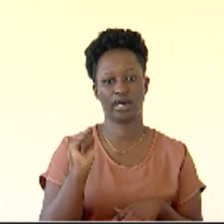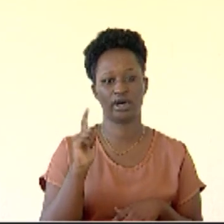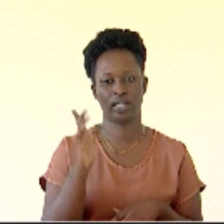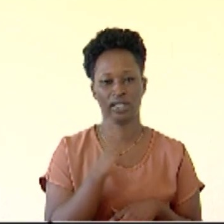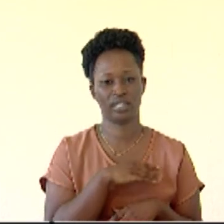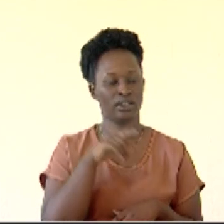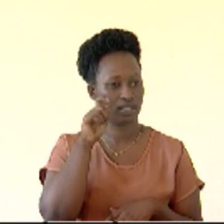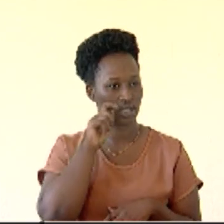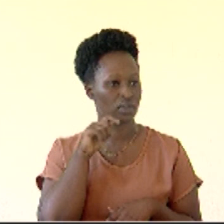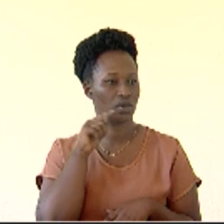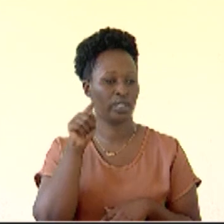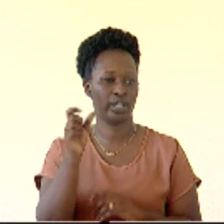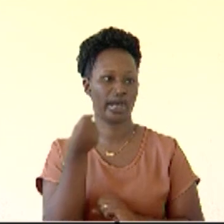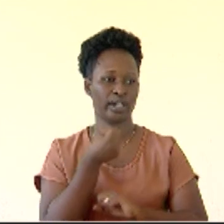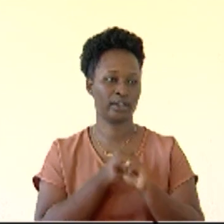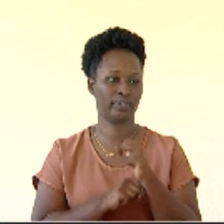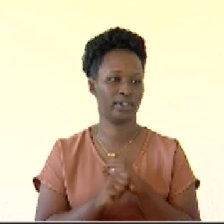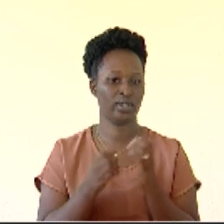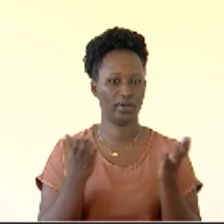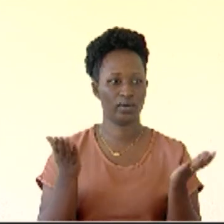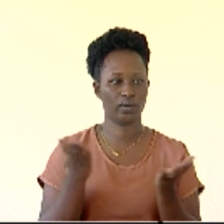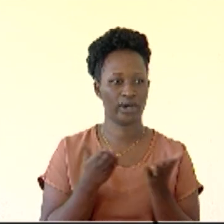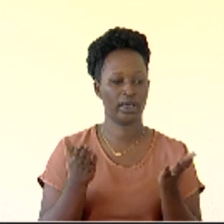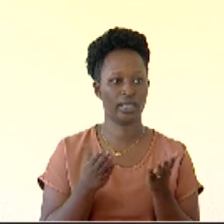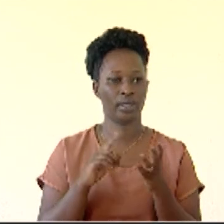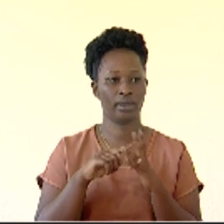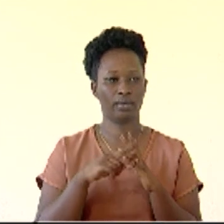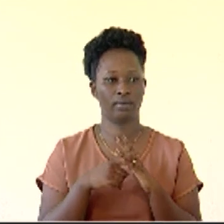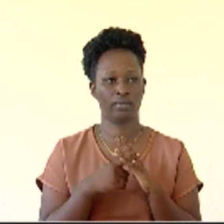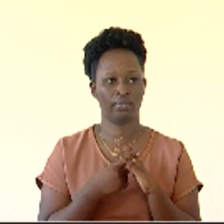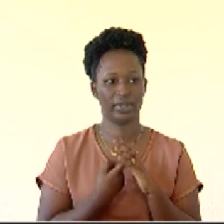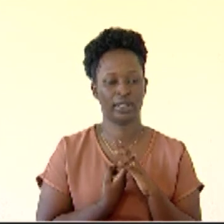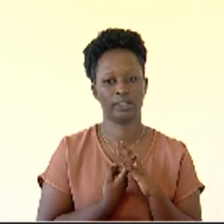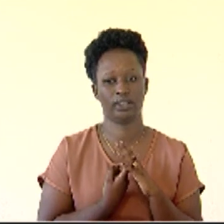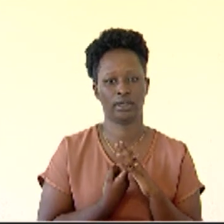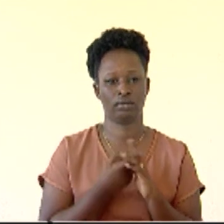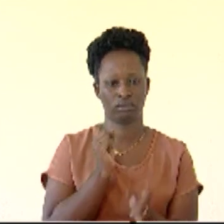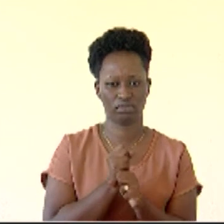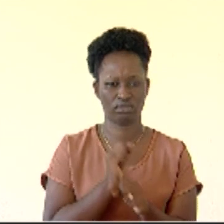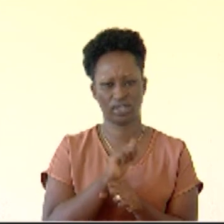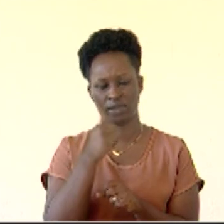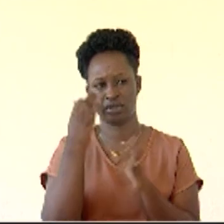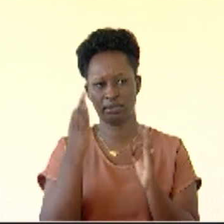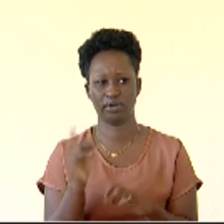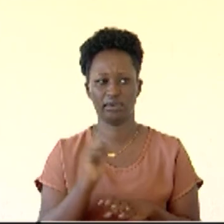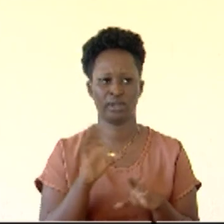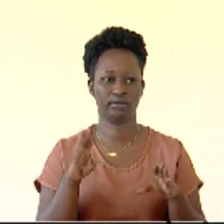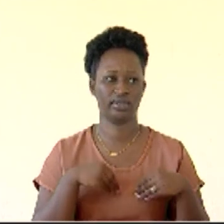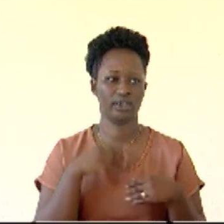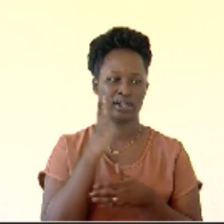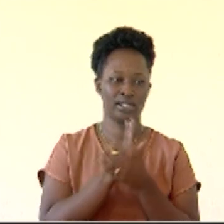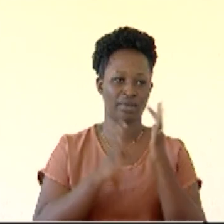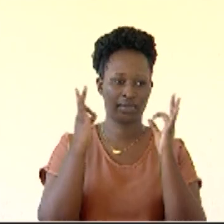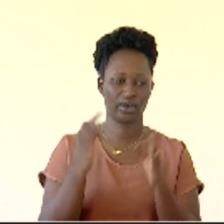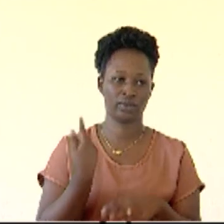sexual activity in which the penis is inserted into the anus and such a things, which is not allowed, and these are some of the things that